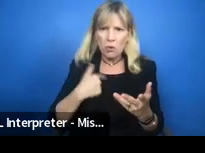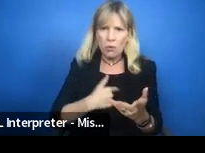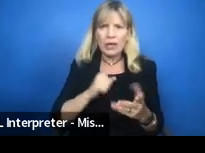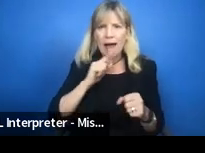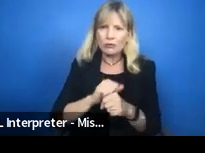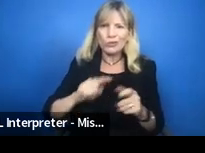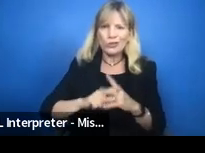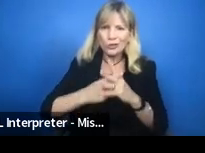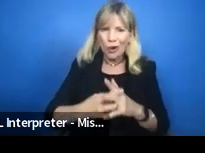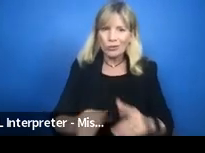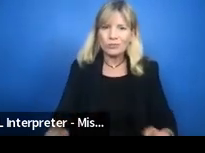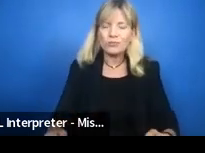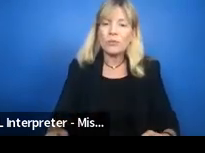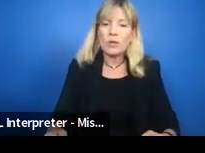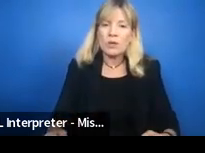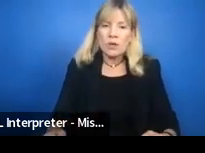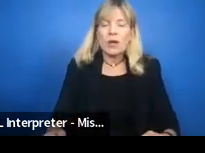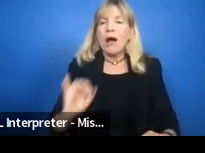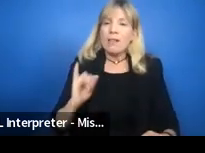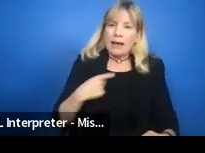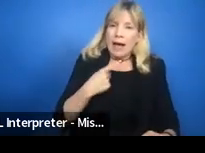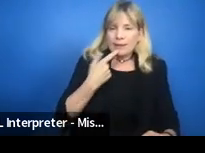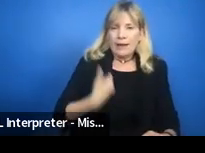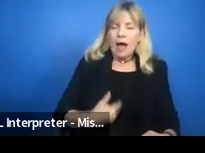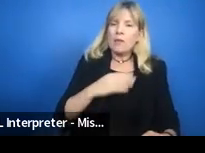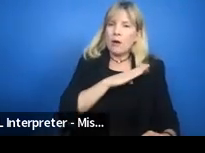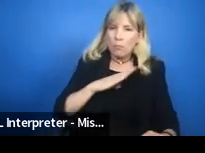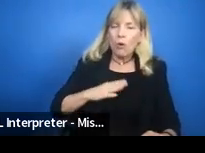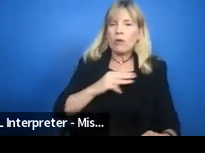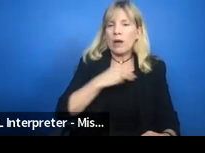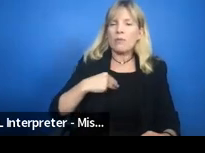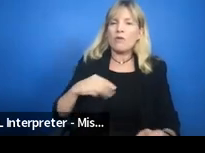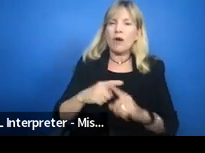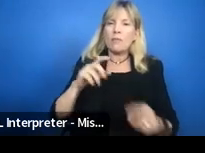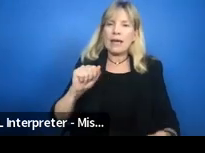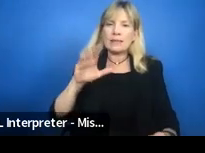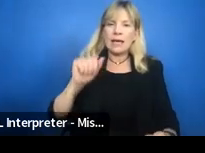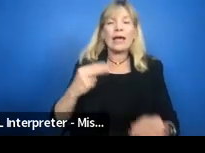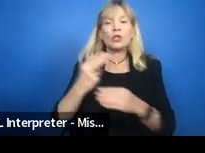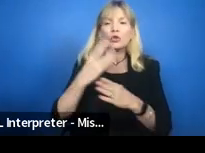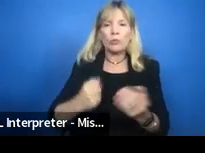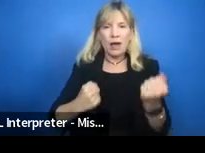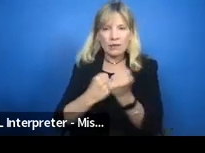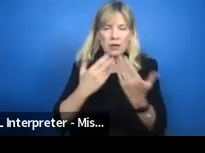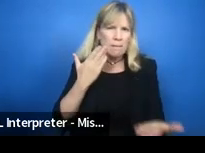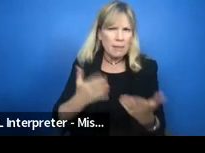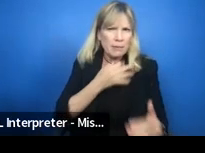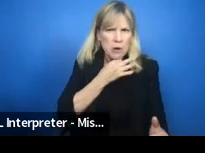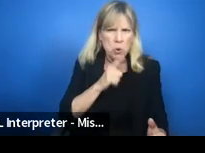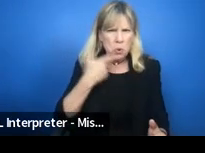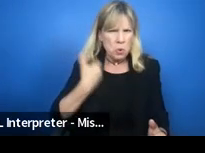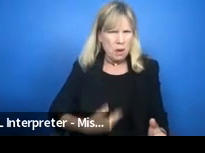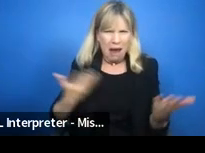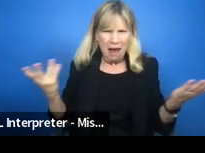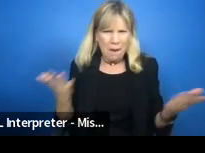started. So, like I said, I'm a board member of ACA Consumer Advocacy, but you might be wondering who the heck I